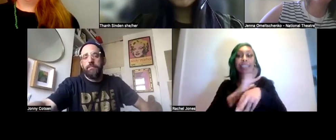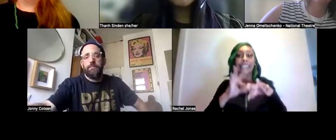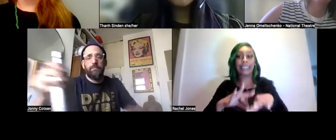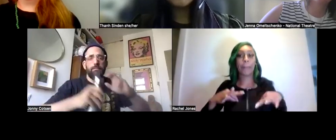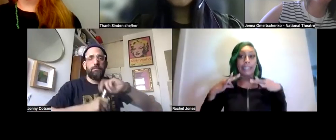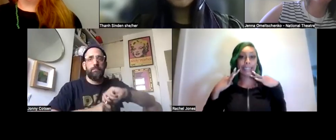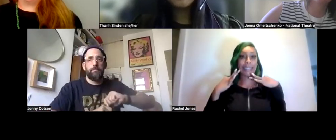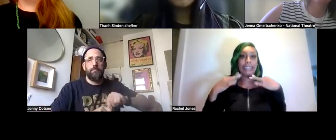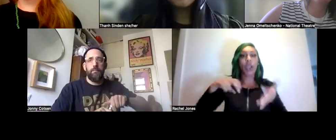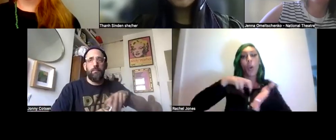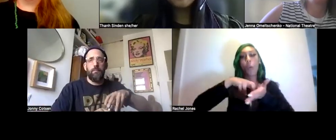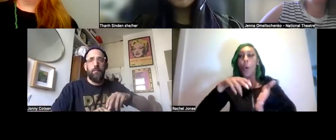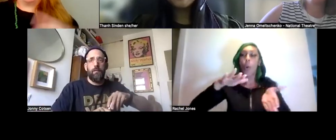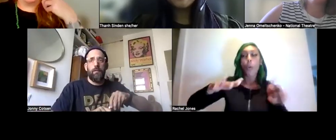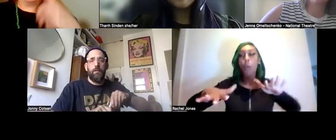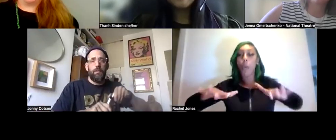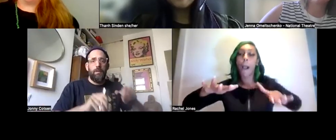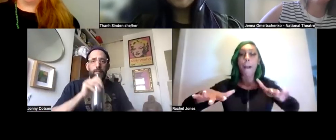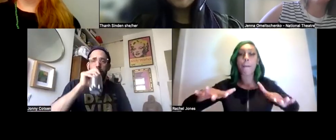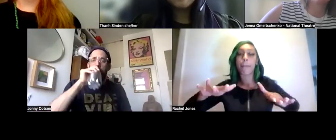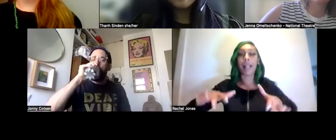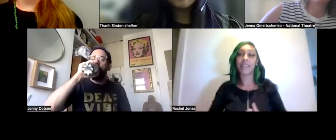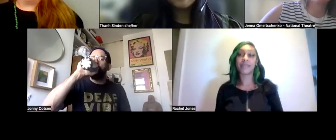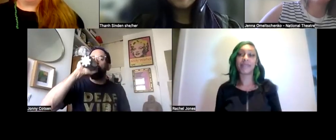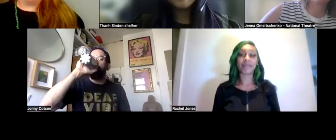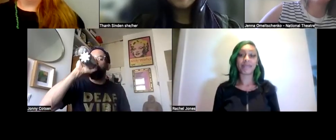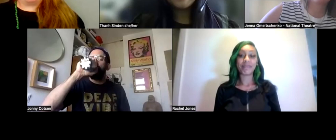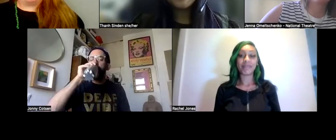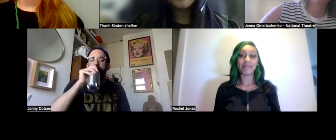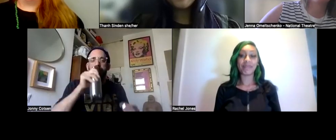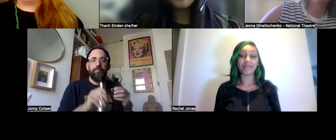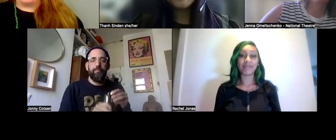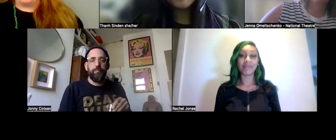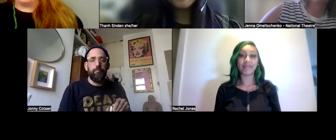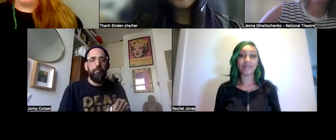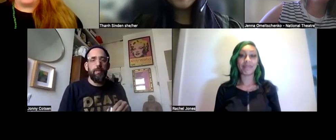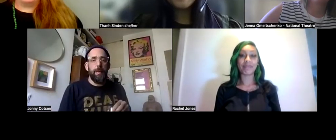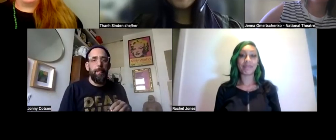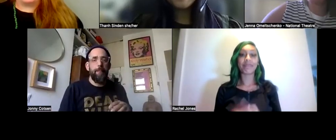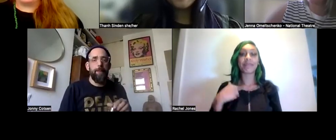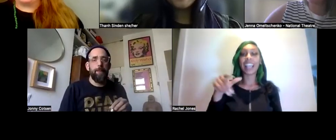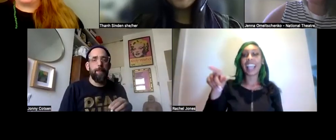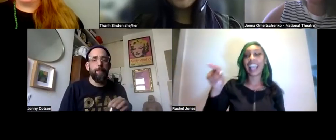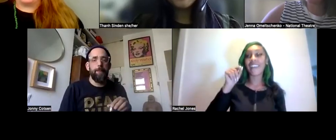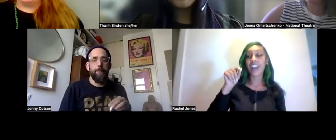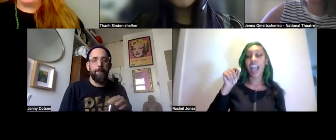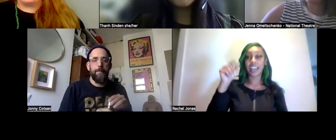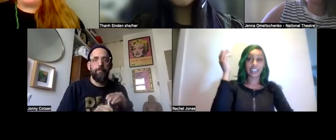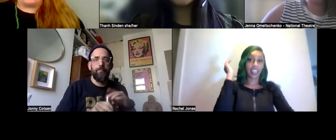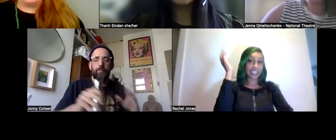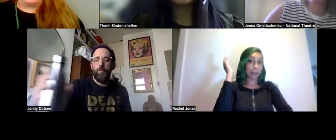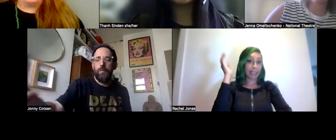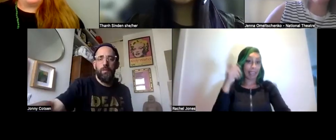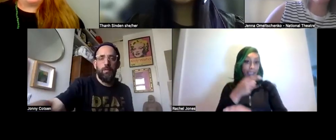I walk with a little bit of a wobble and a wink as well. I would just invite delegates who are here today,